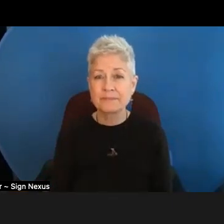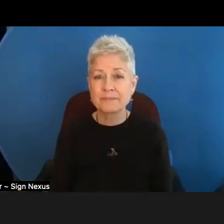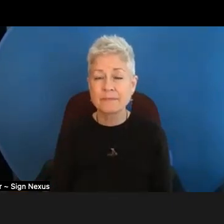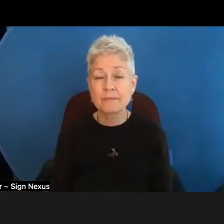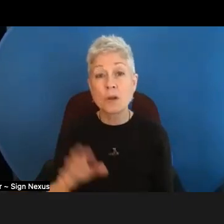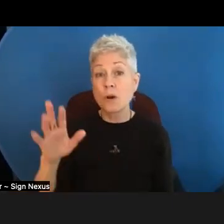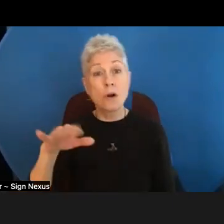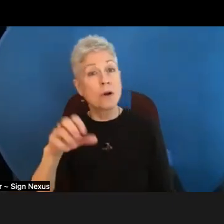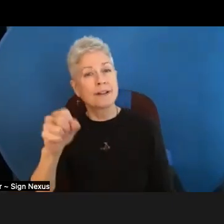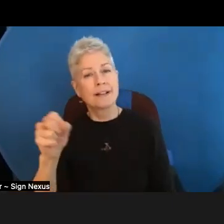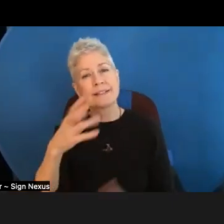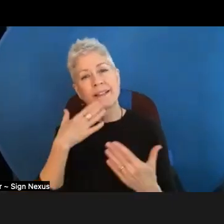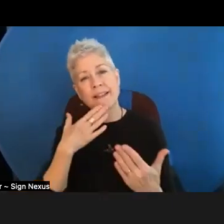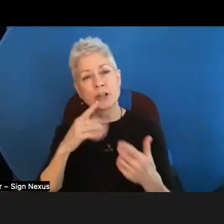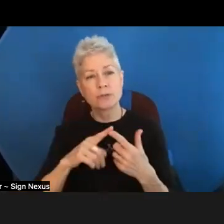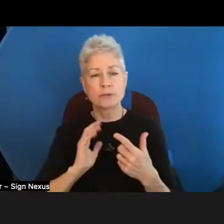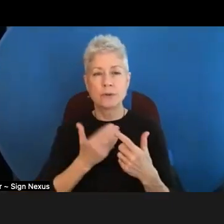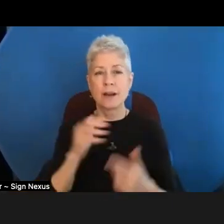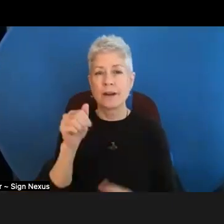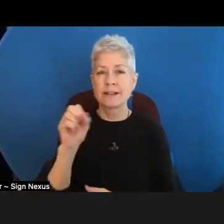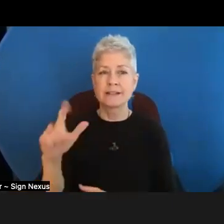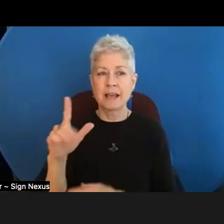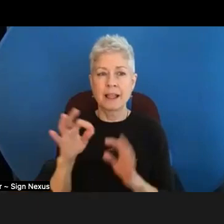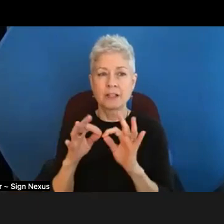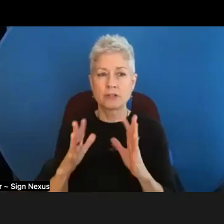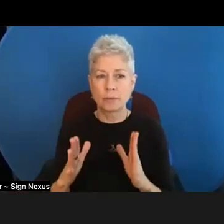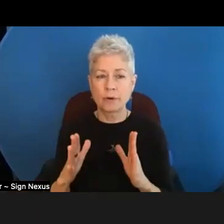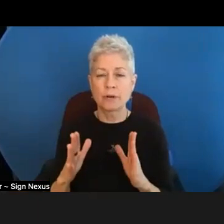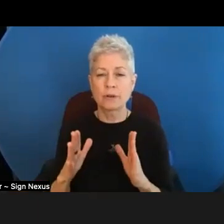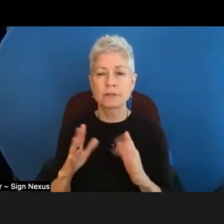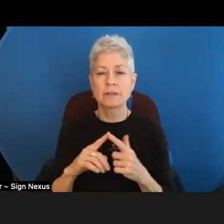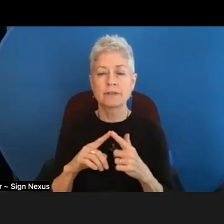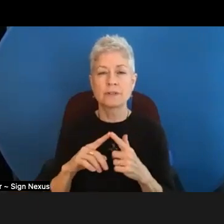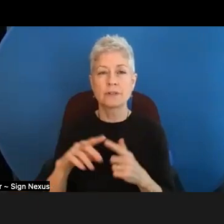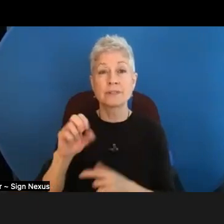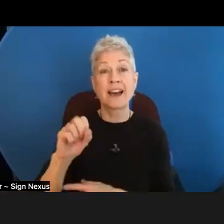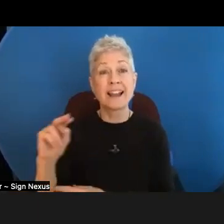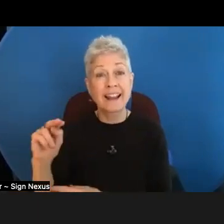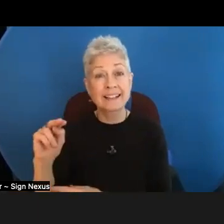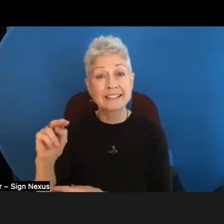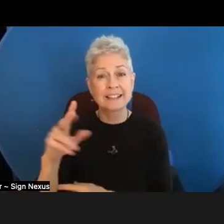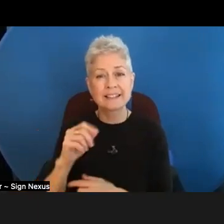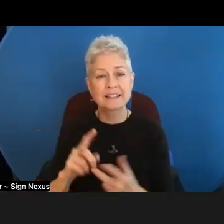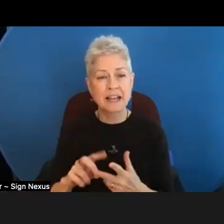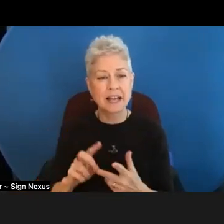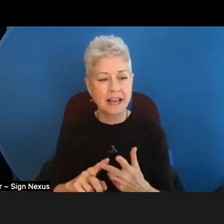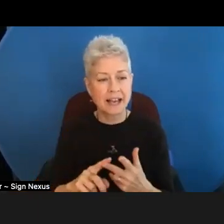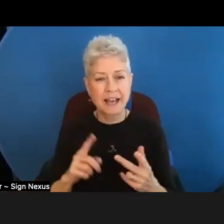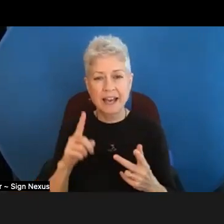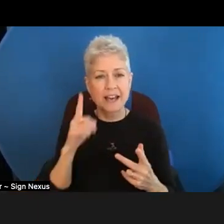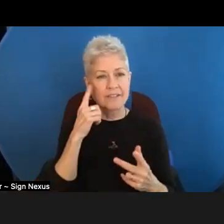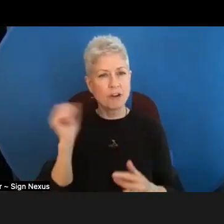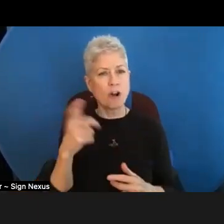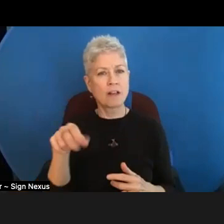Yes, and thank you to our ASL interpreters, SignNexus, and thank you, Viscardi, also for being here with us.